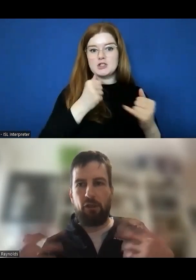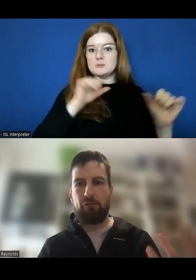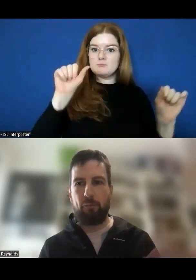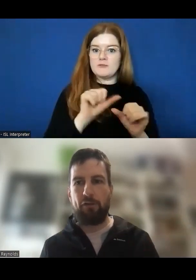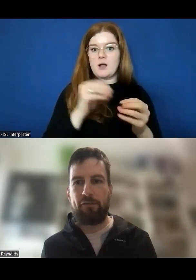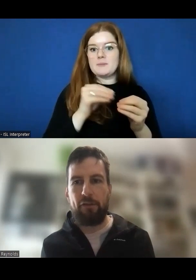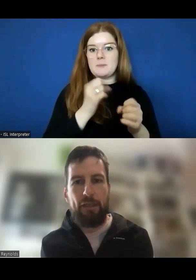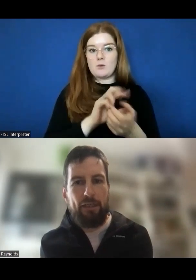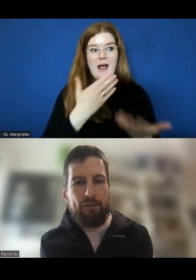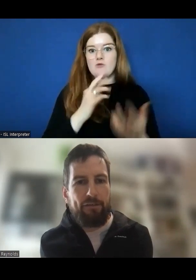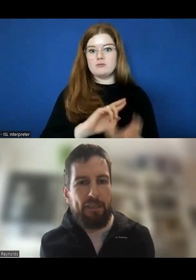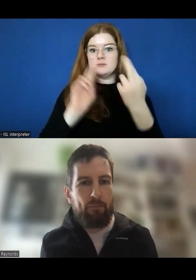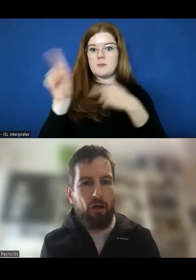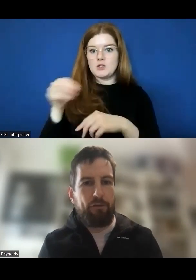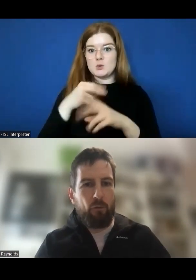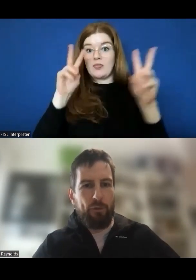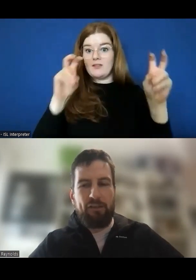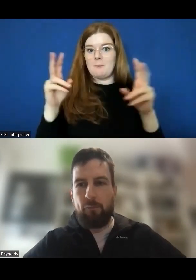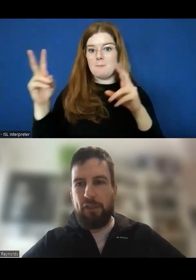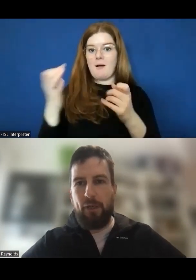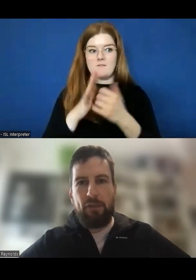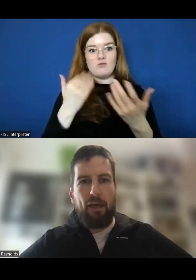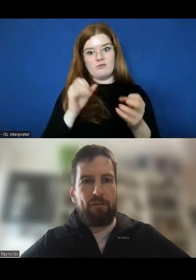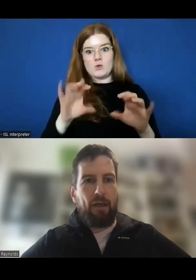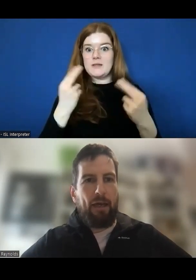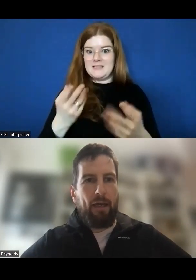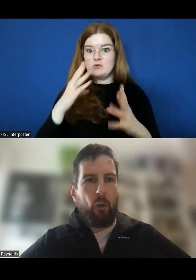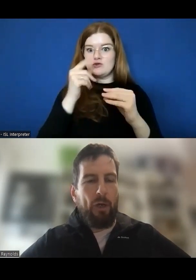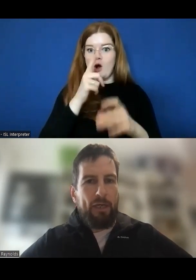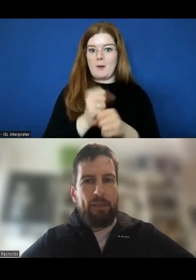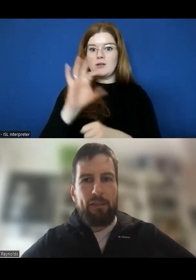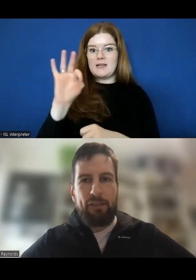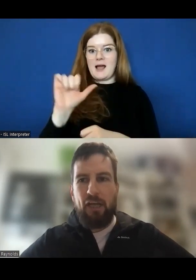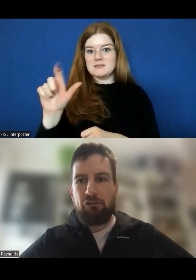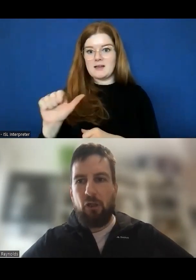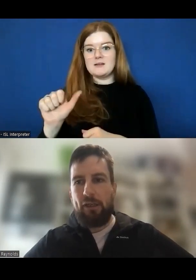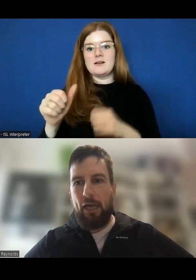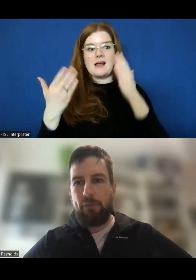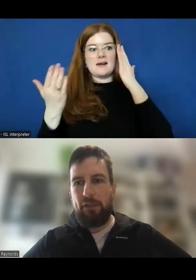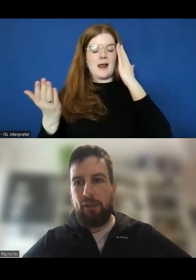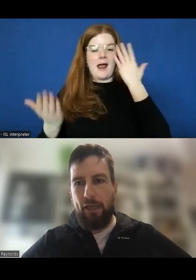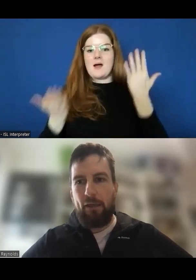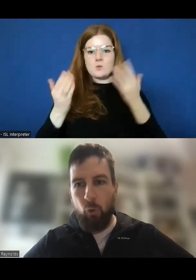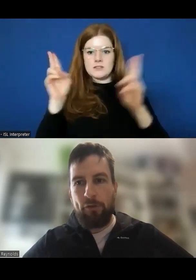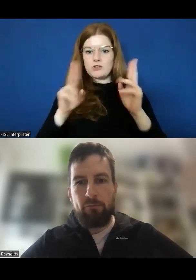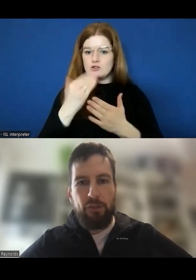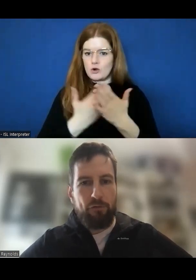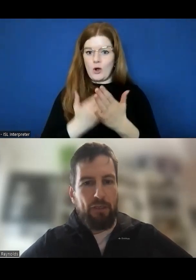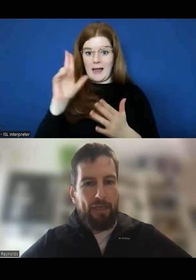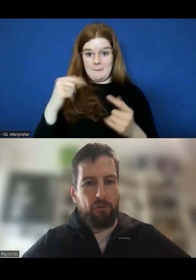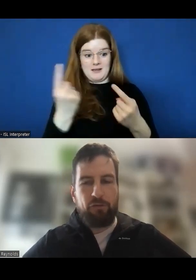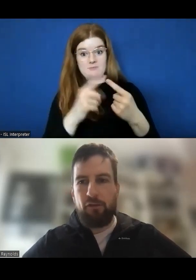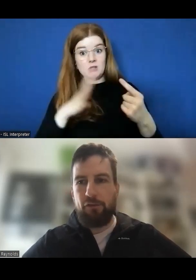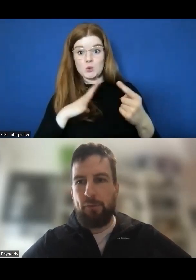just in kind of response to the theme of, you know, we need to speak about Gaza, how international law can be one